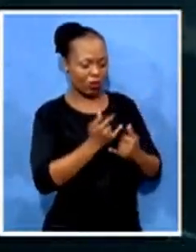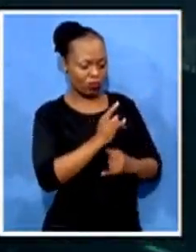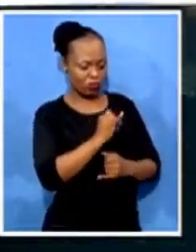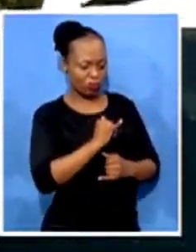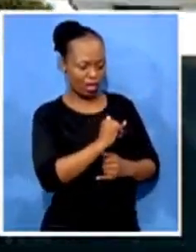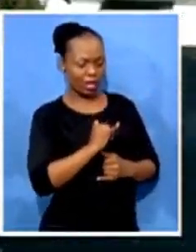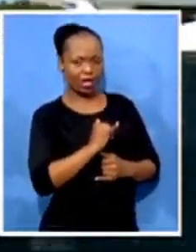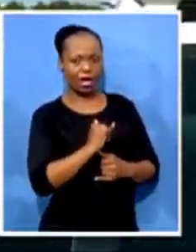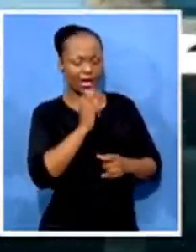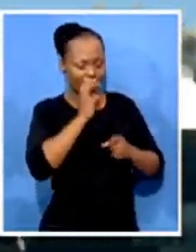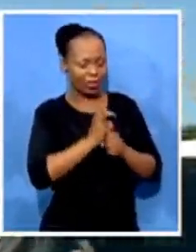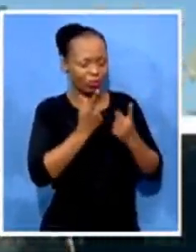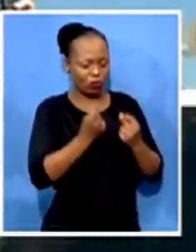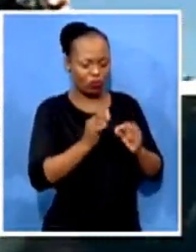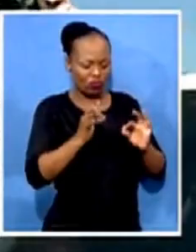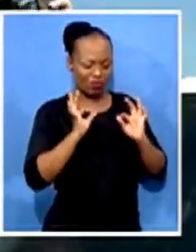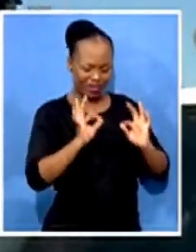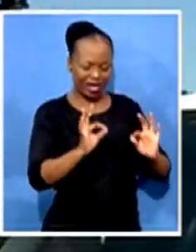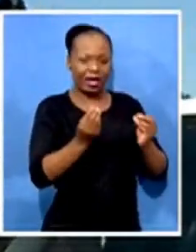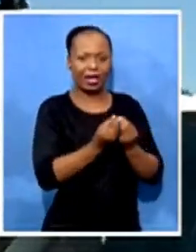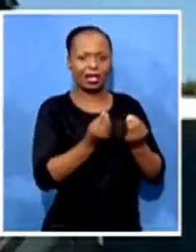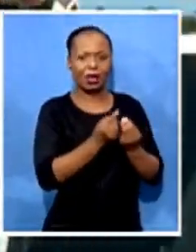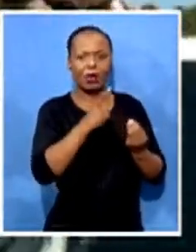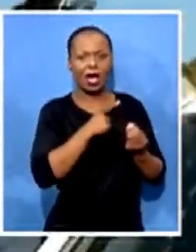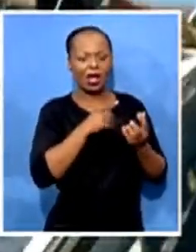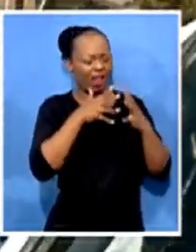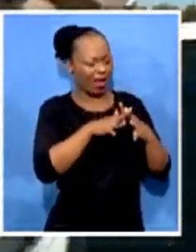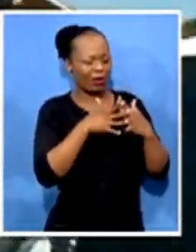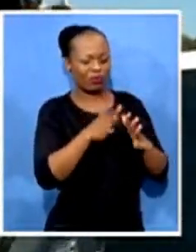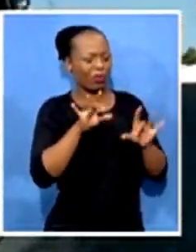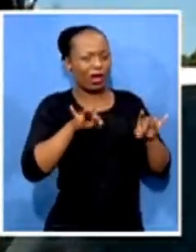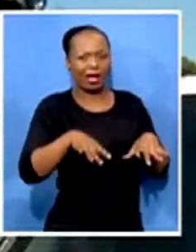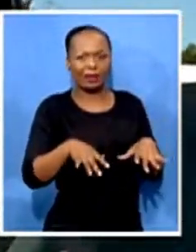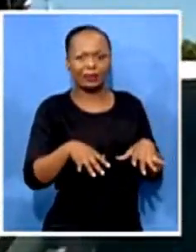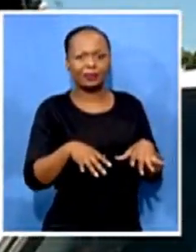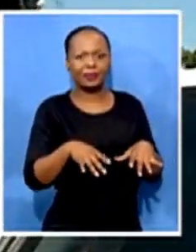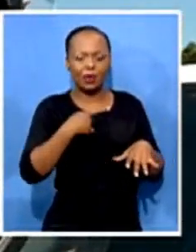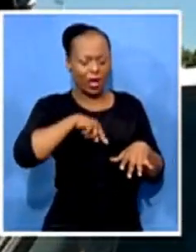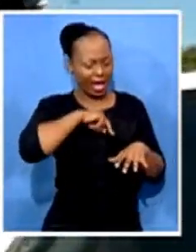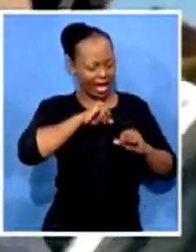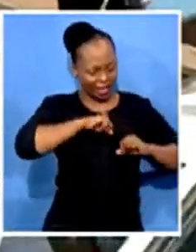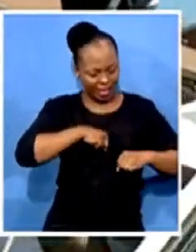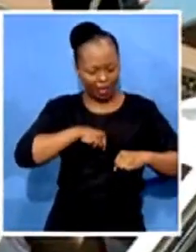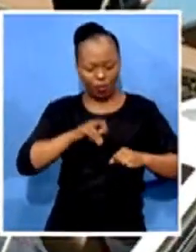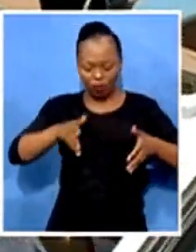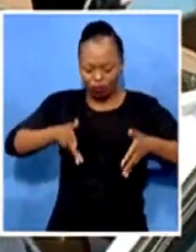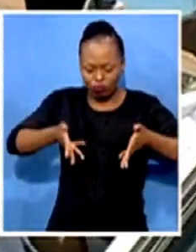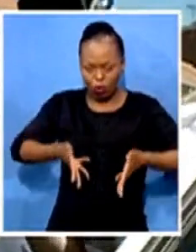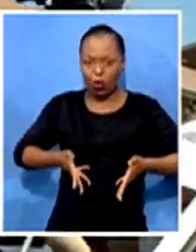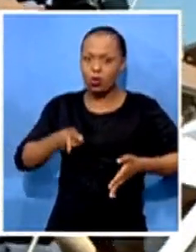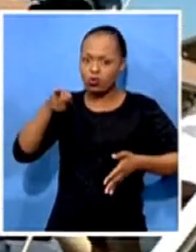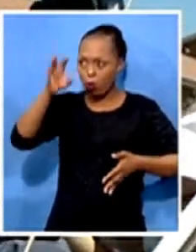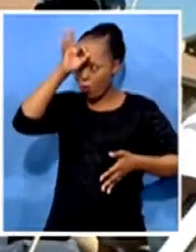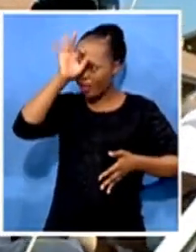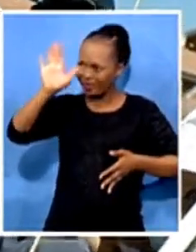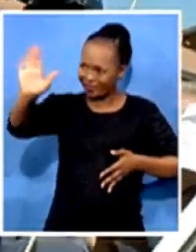no agitation, because now we agreed that we're going to assemble here. Yes. And your guys, when we assemble here, they started to stand grenades and all those things.